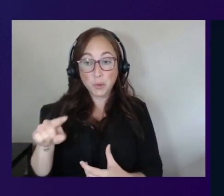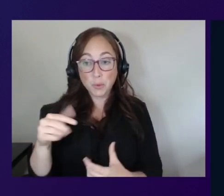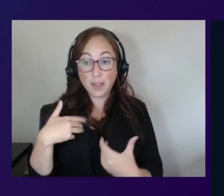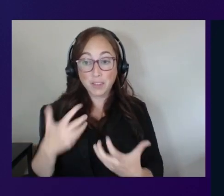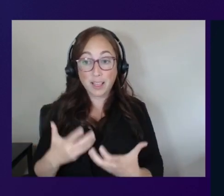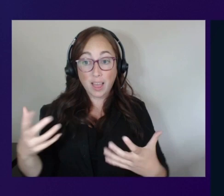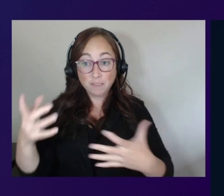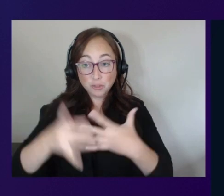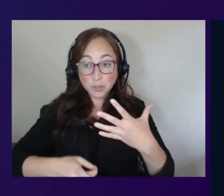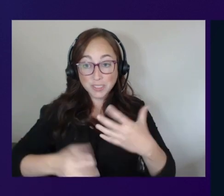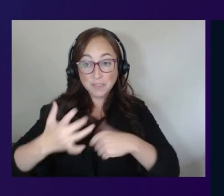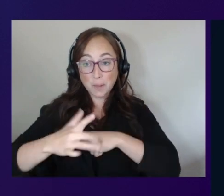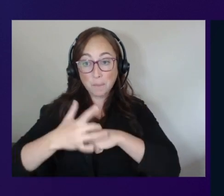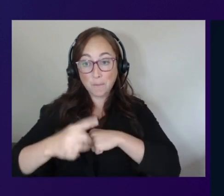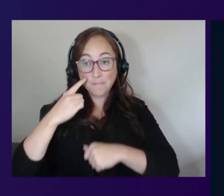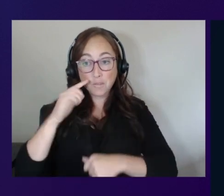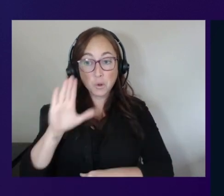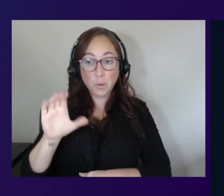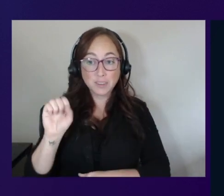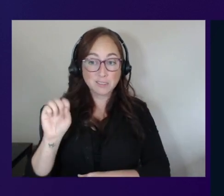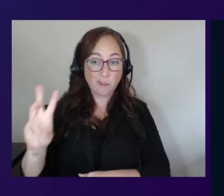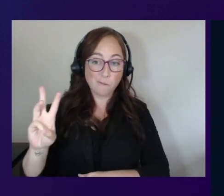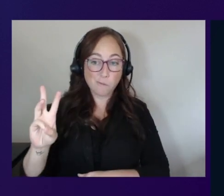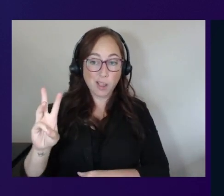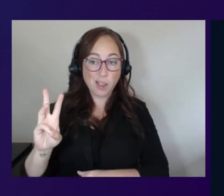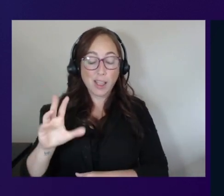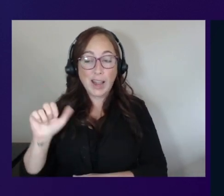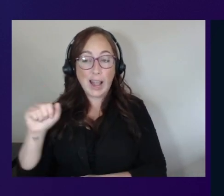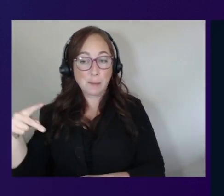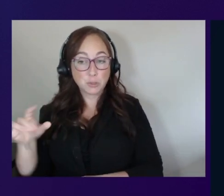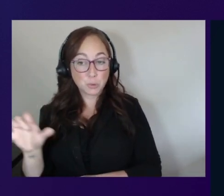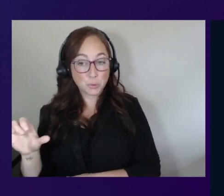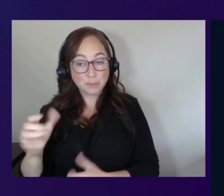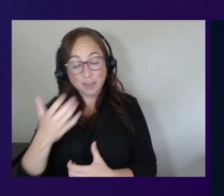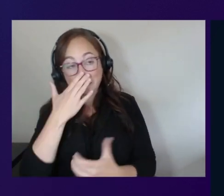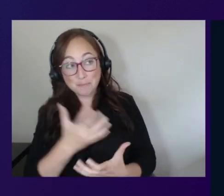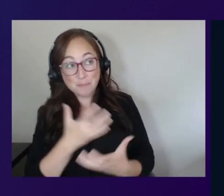your software and applications. Thank you so much for joining